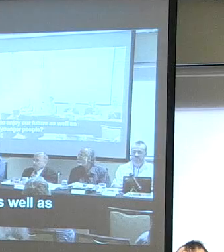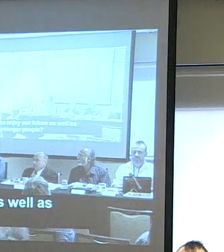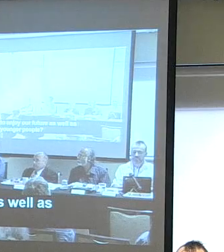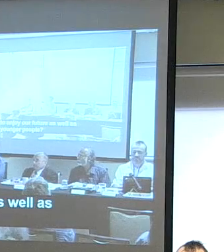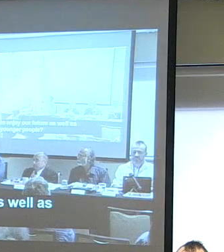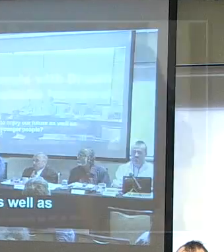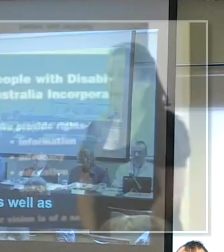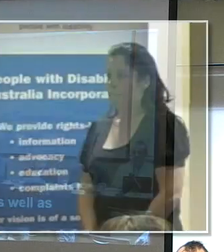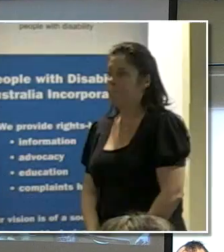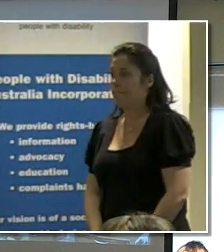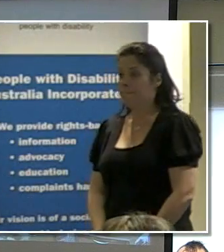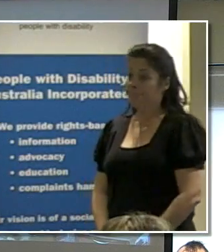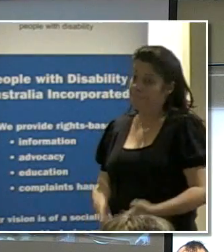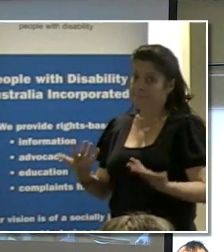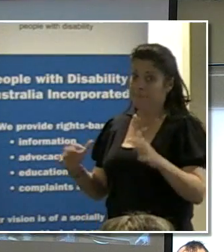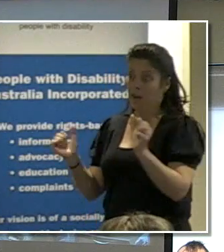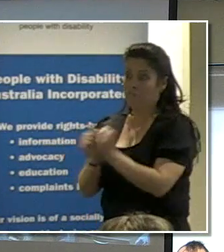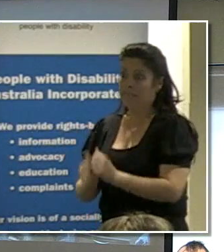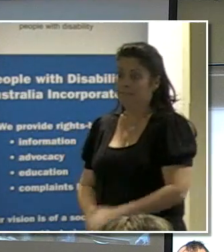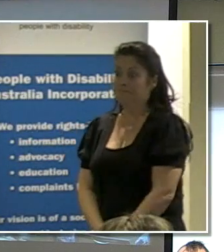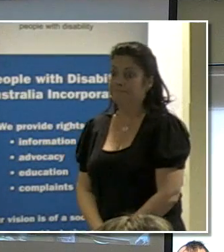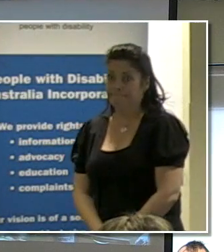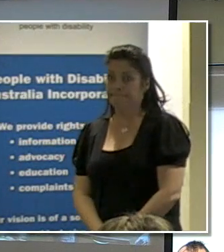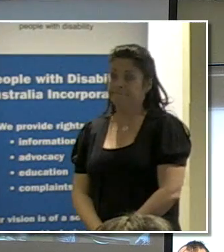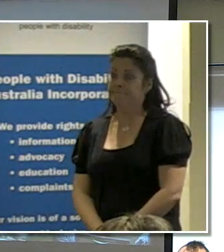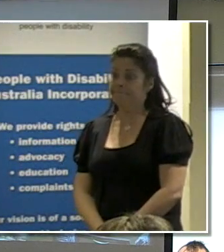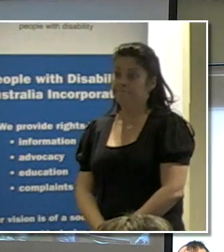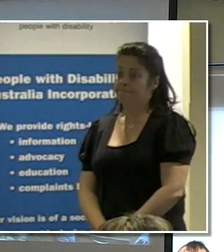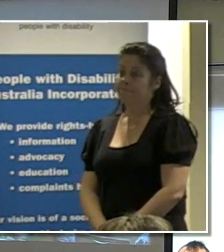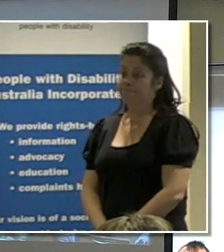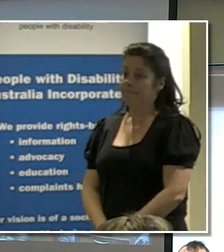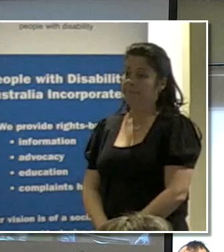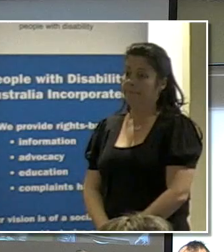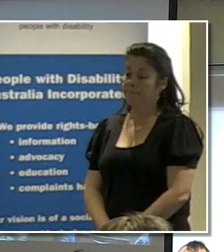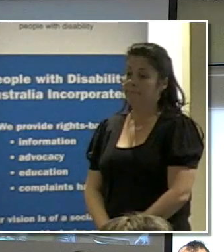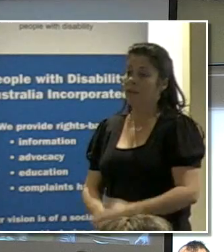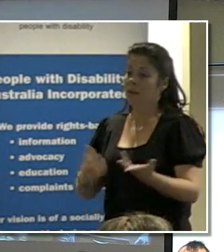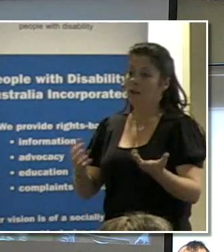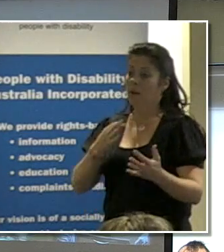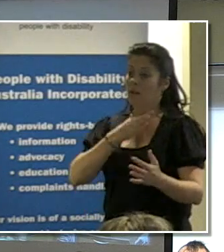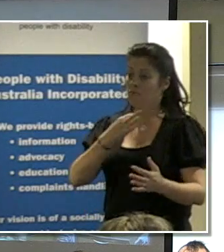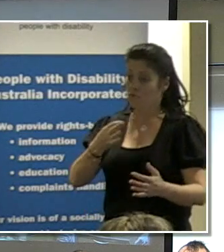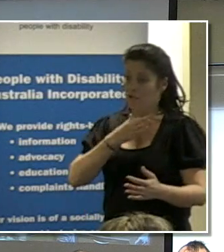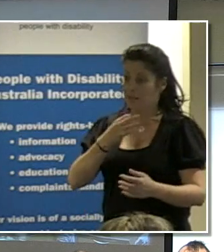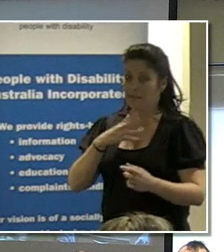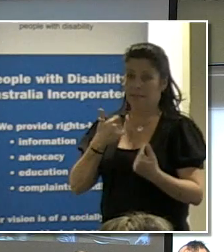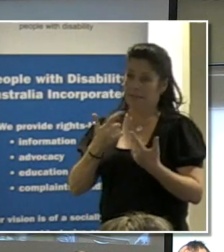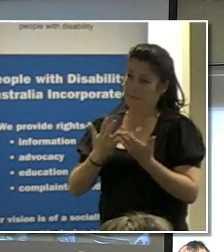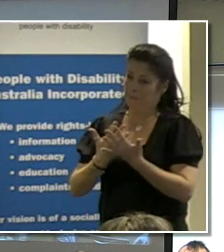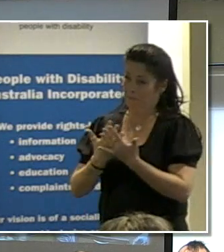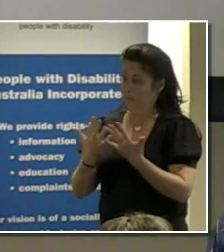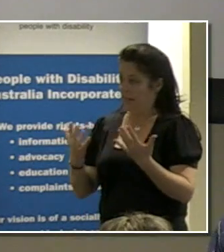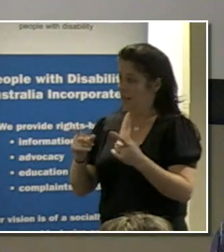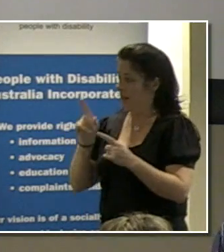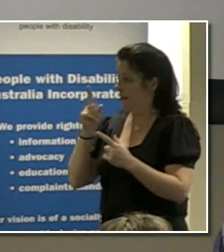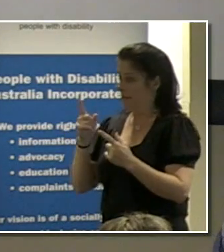I think I can only agree, really. I mean, I think there are threats on many fronts to people